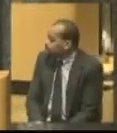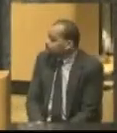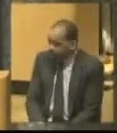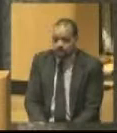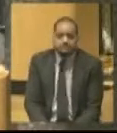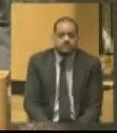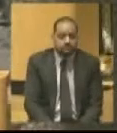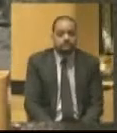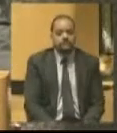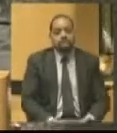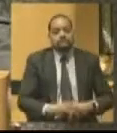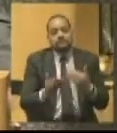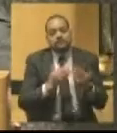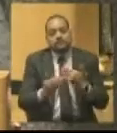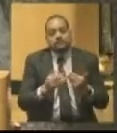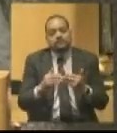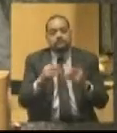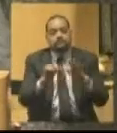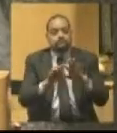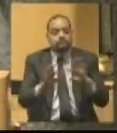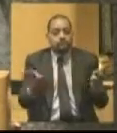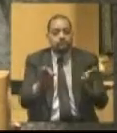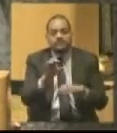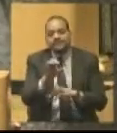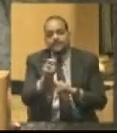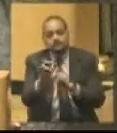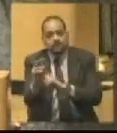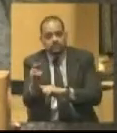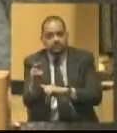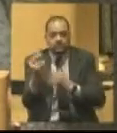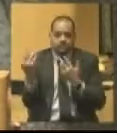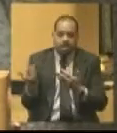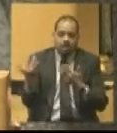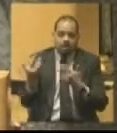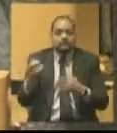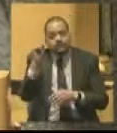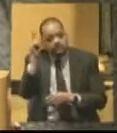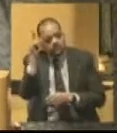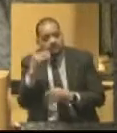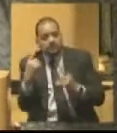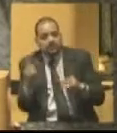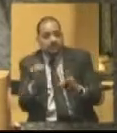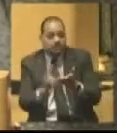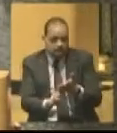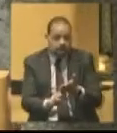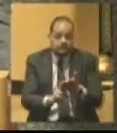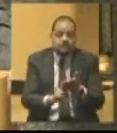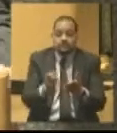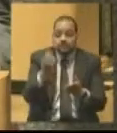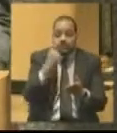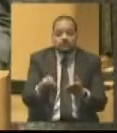In the mythic account, emancipation begins with Lincoln's long-awaited proclamation. In the historical account, it begins much earlier, in the spring